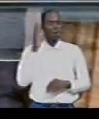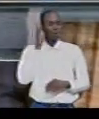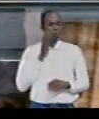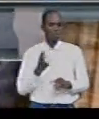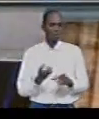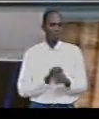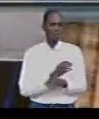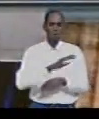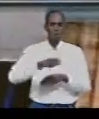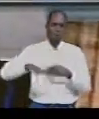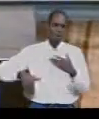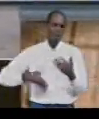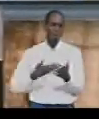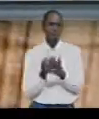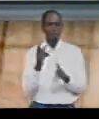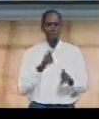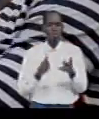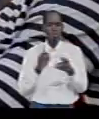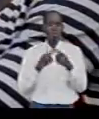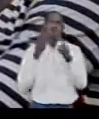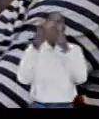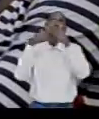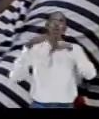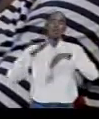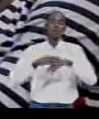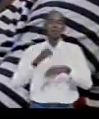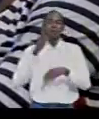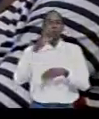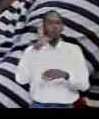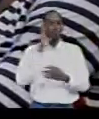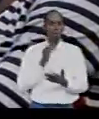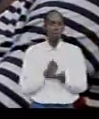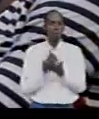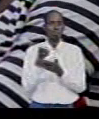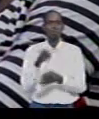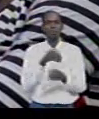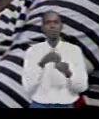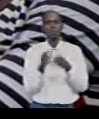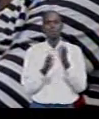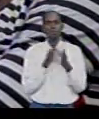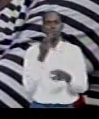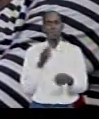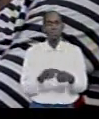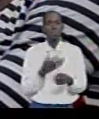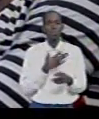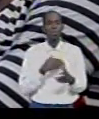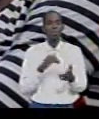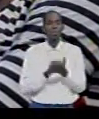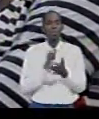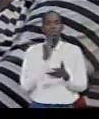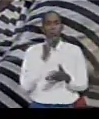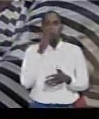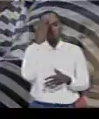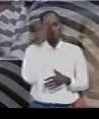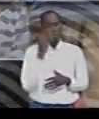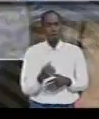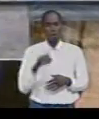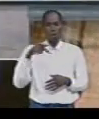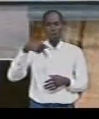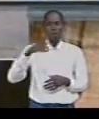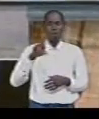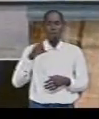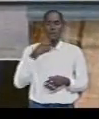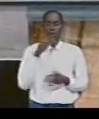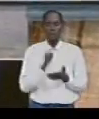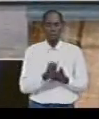converts to heaven, the grace of God will help you. And so he said, I alone,